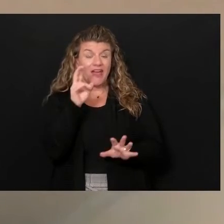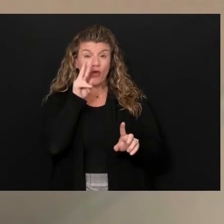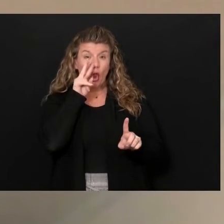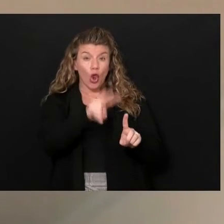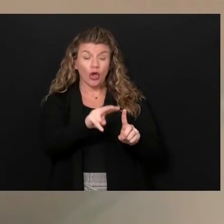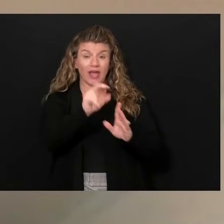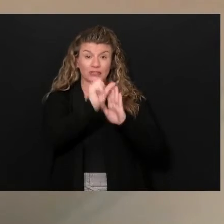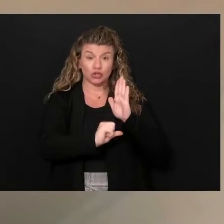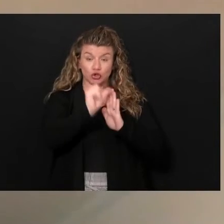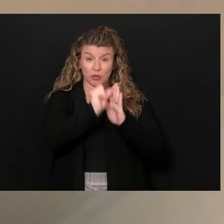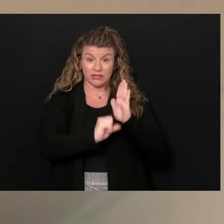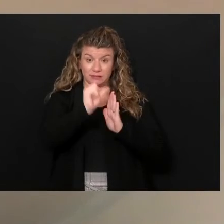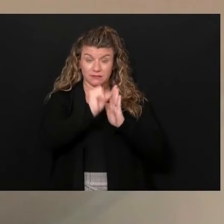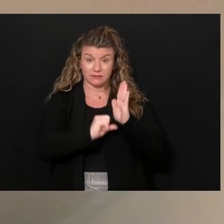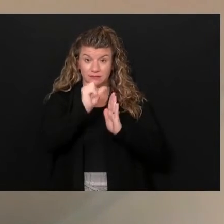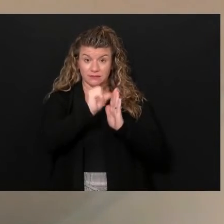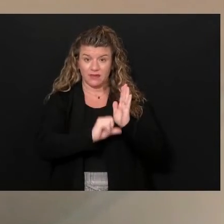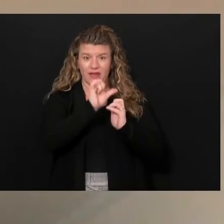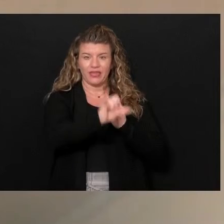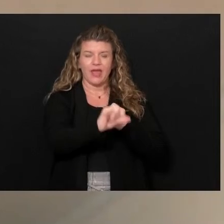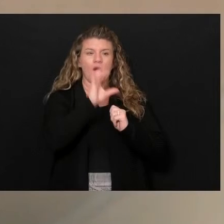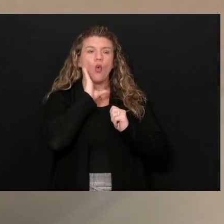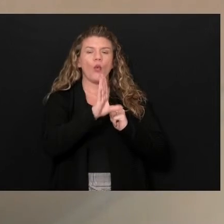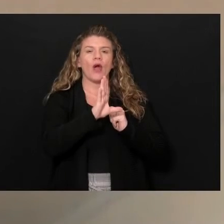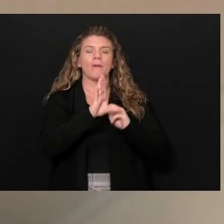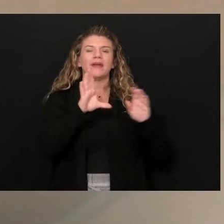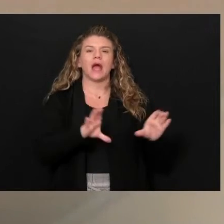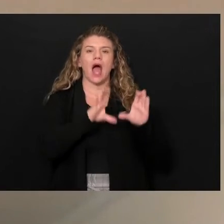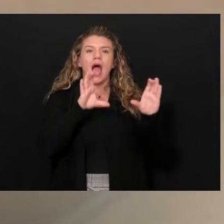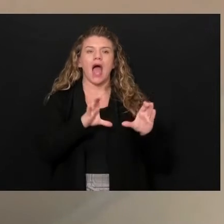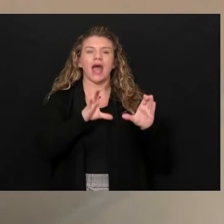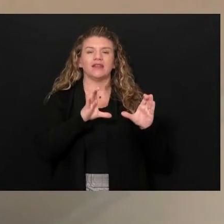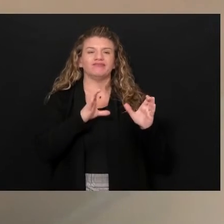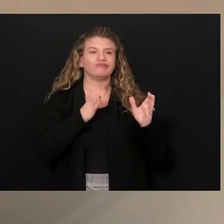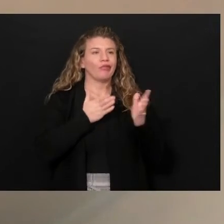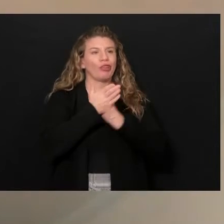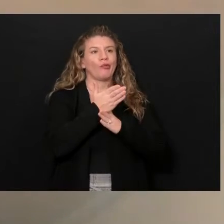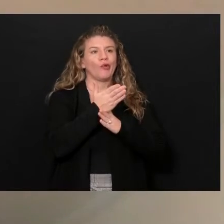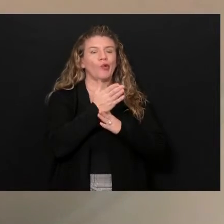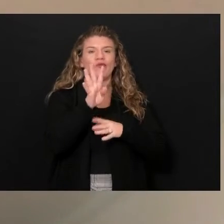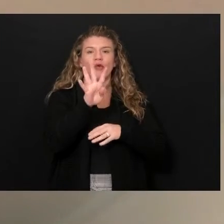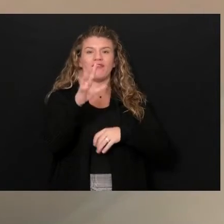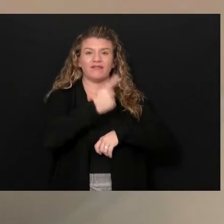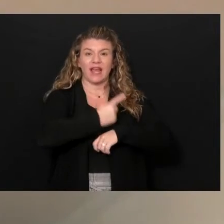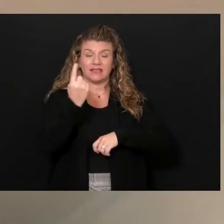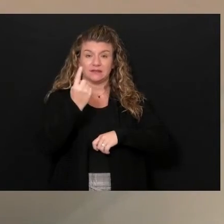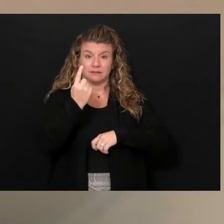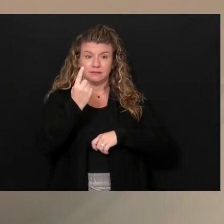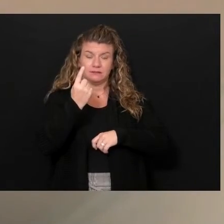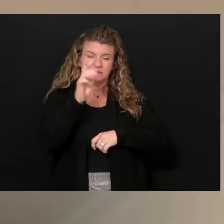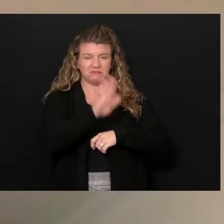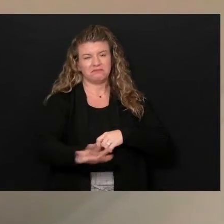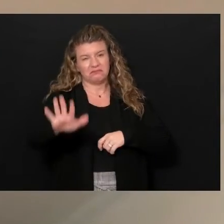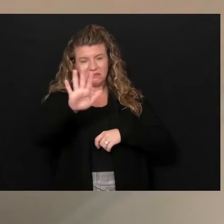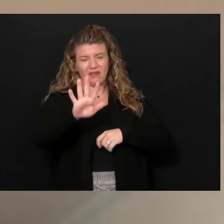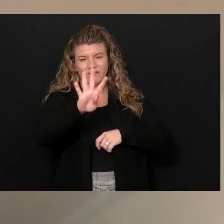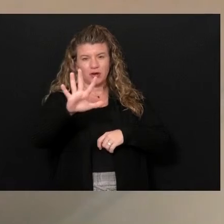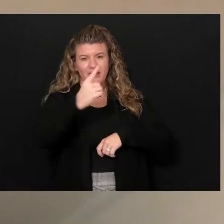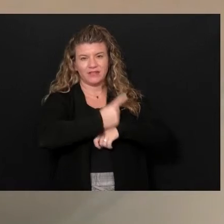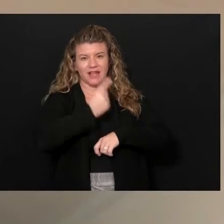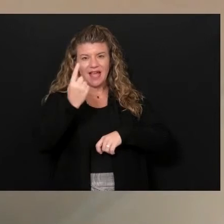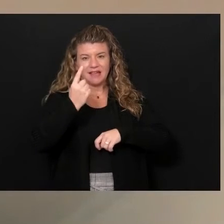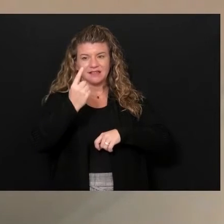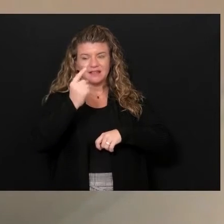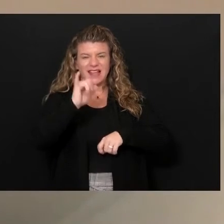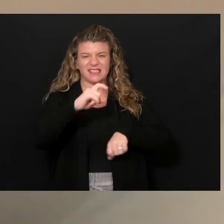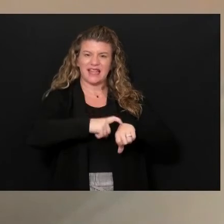at surgeries that will be done over the next 45 days or so as the initial